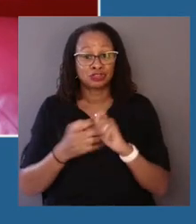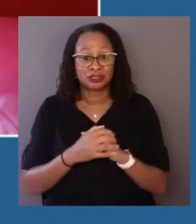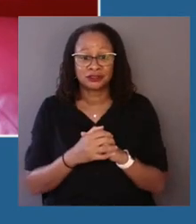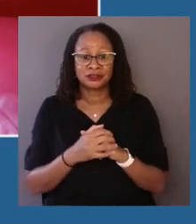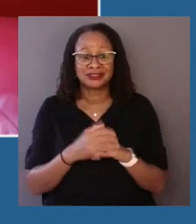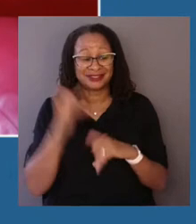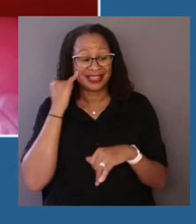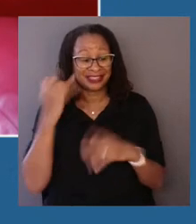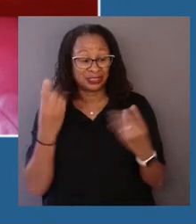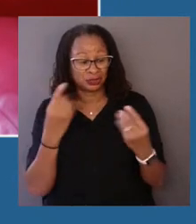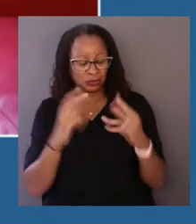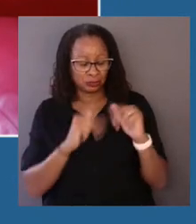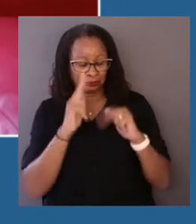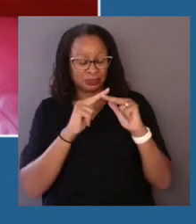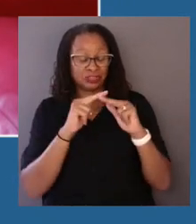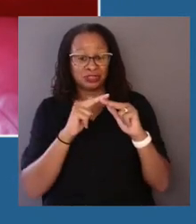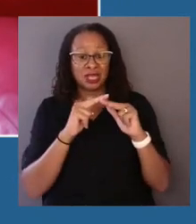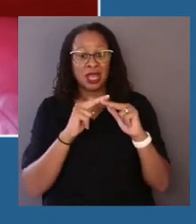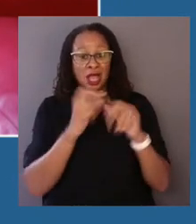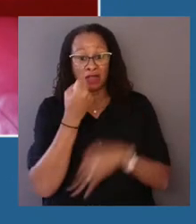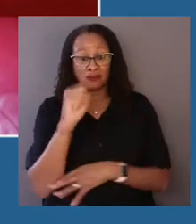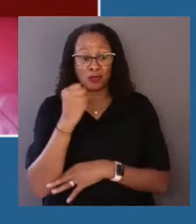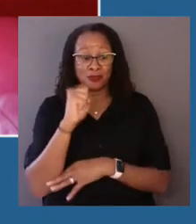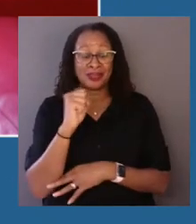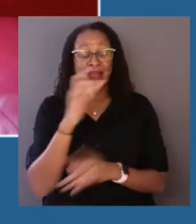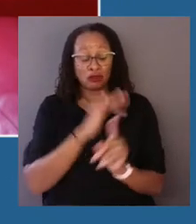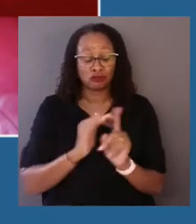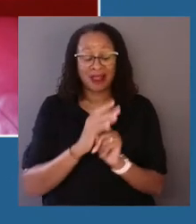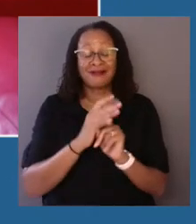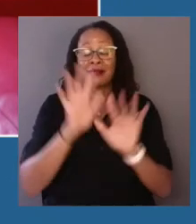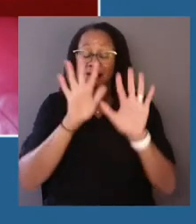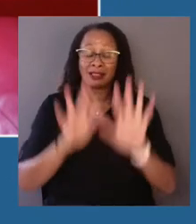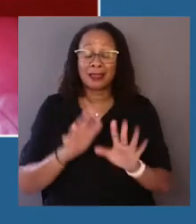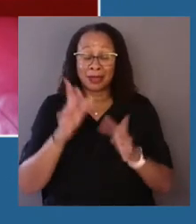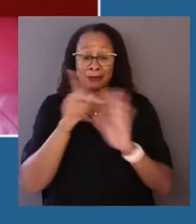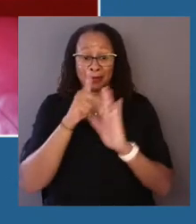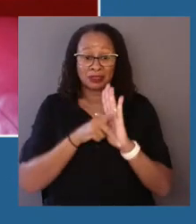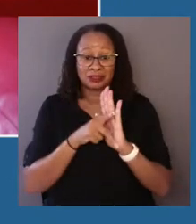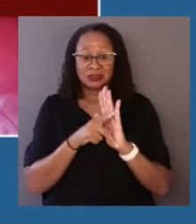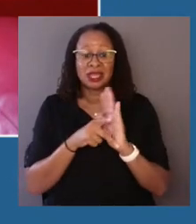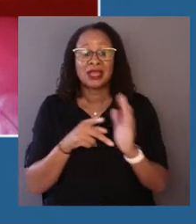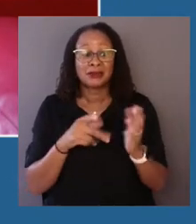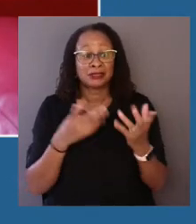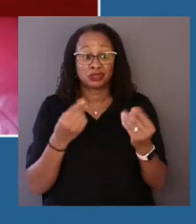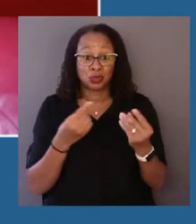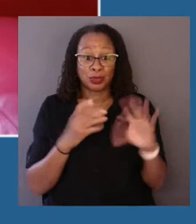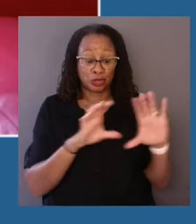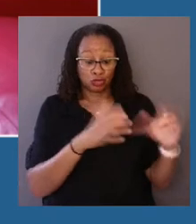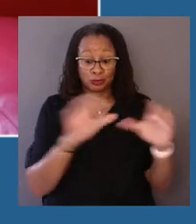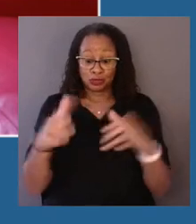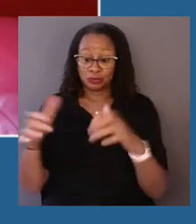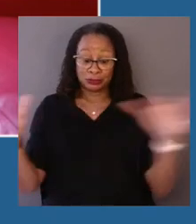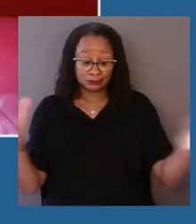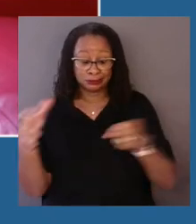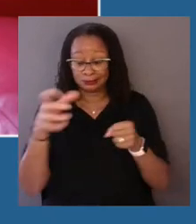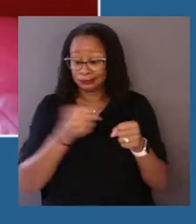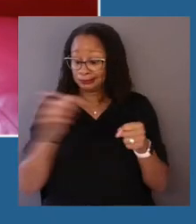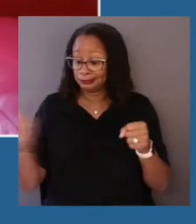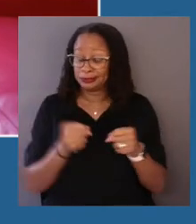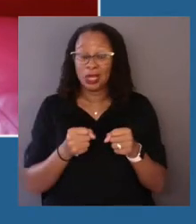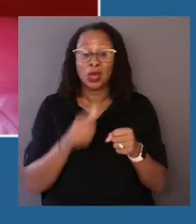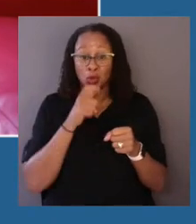movement around climate policy by bringing groups together that were interested in doing that, that